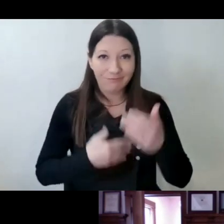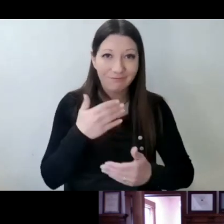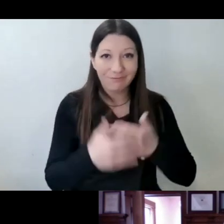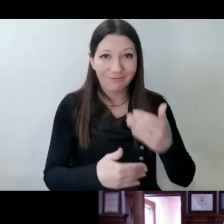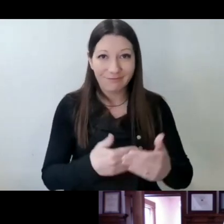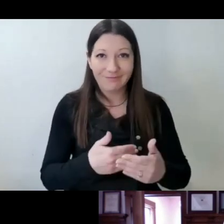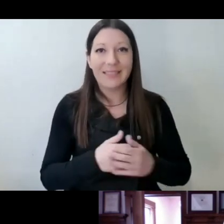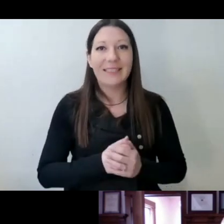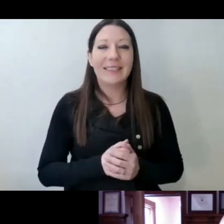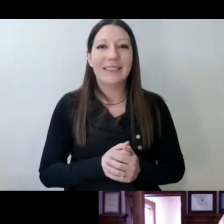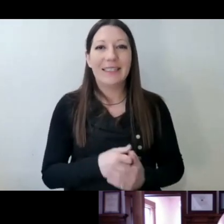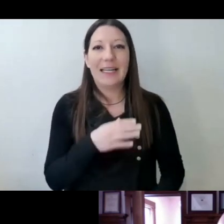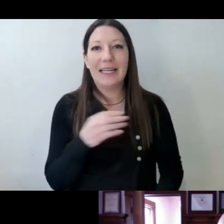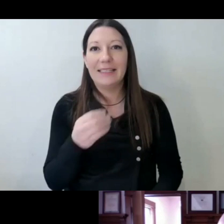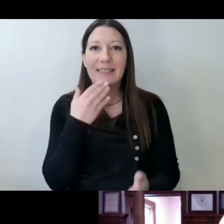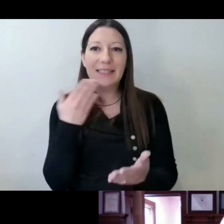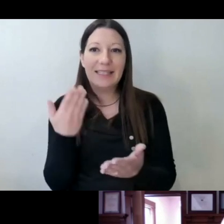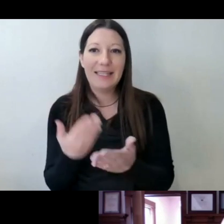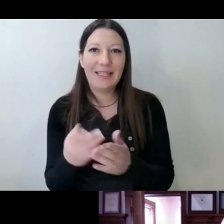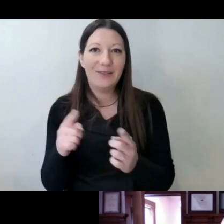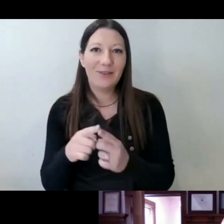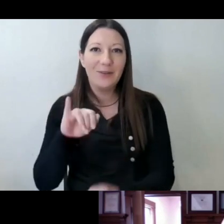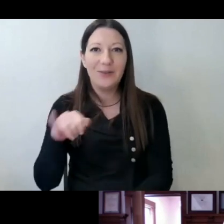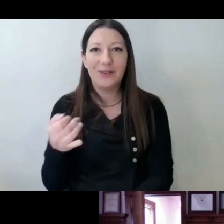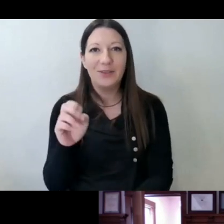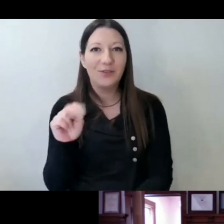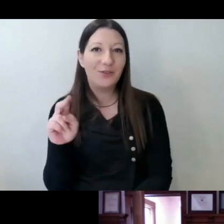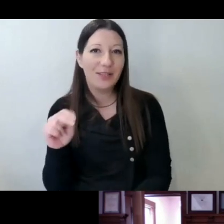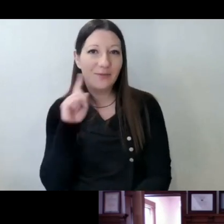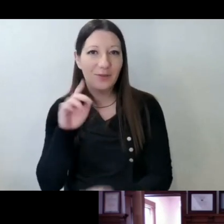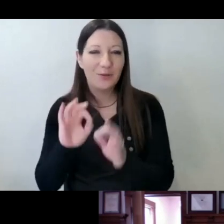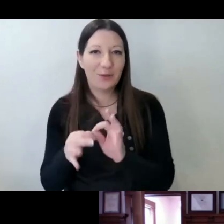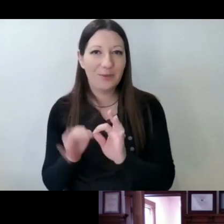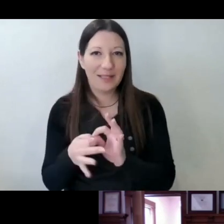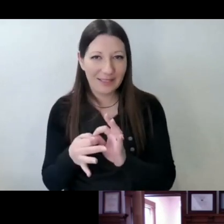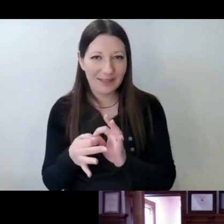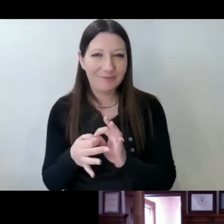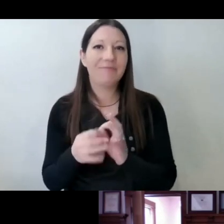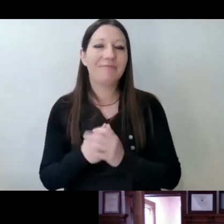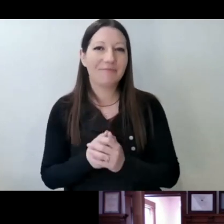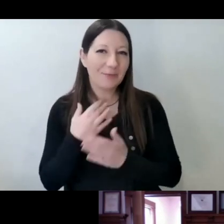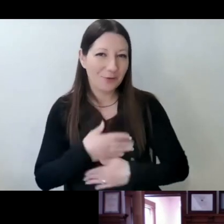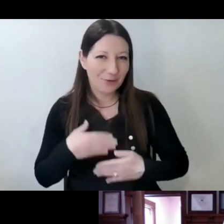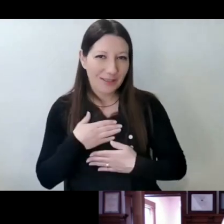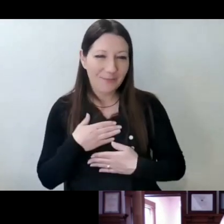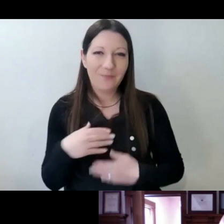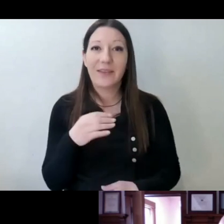And thank you to Jen for doing the interpretation, much appreciated. And of